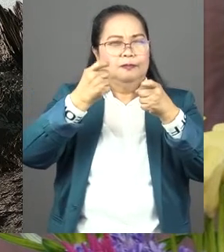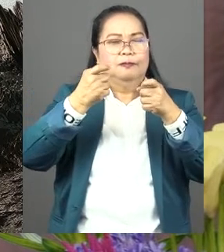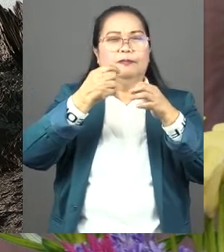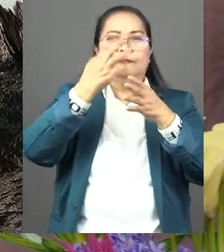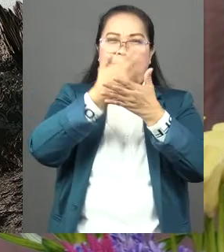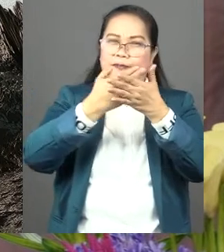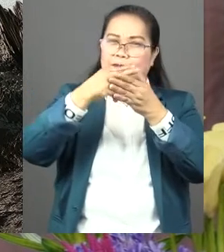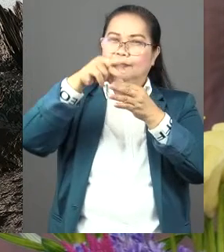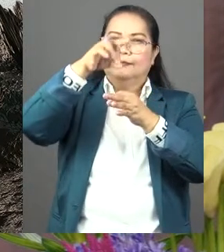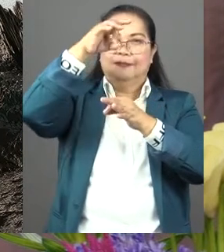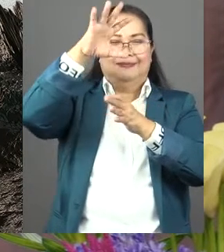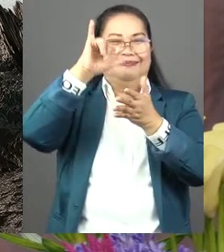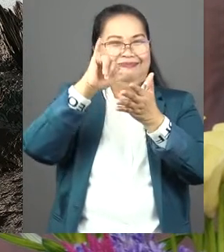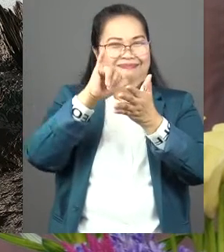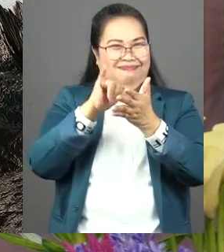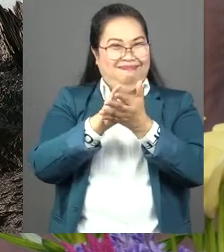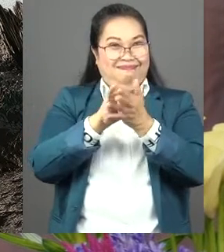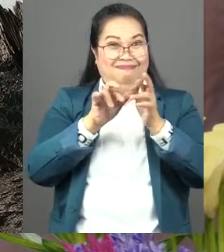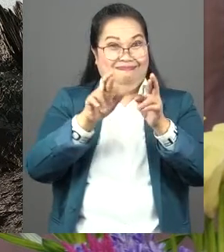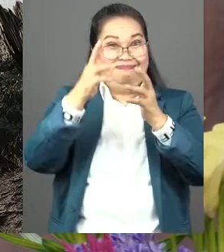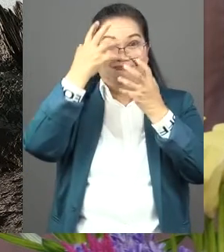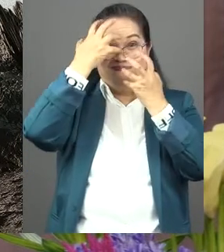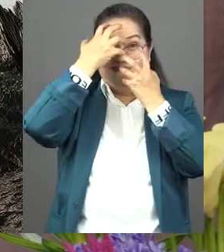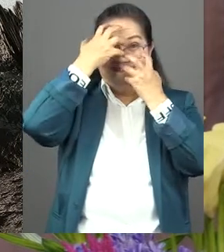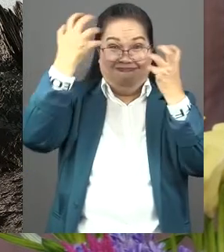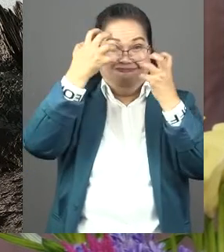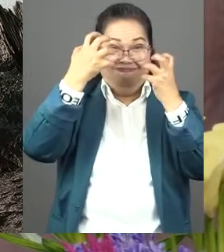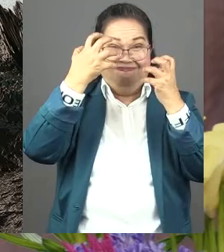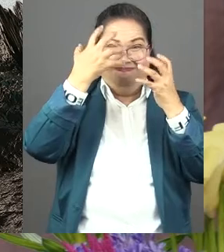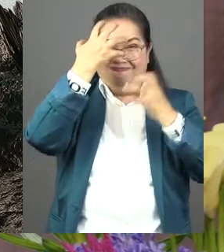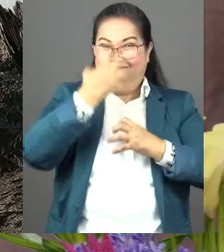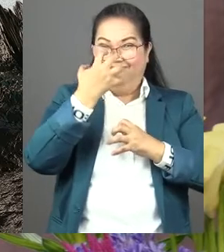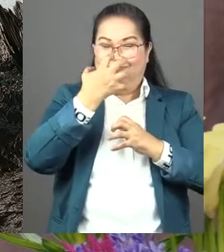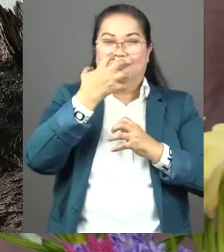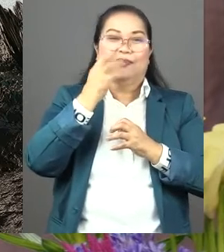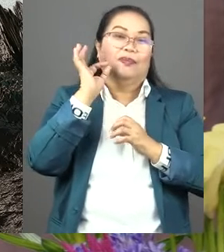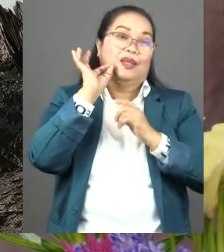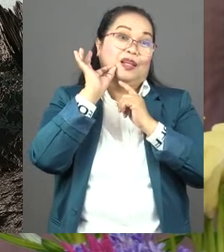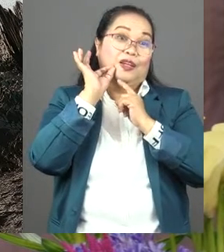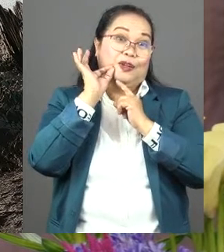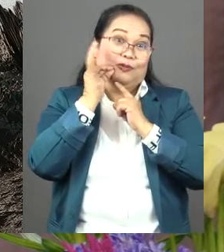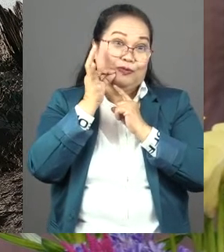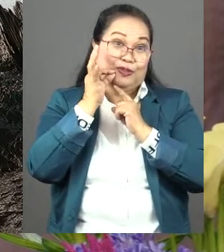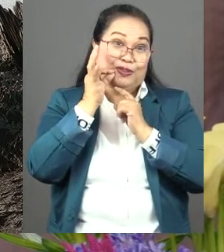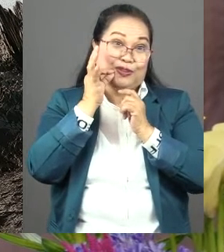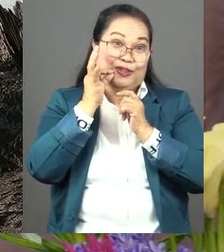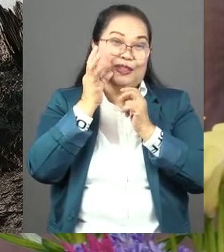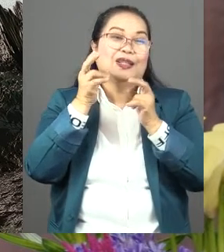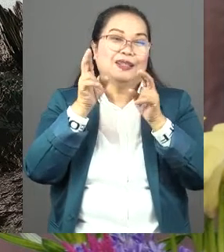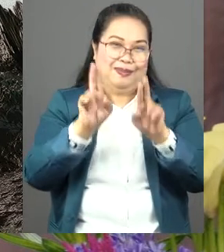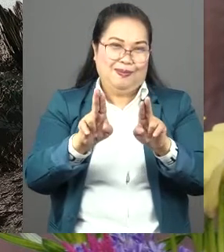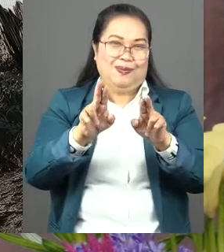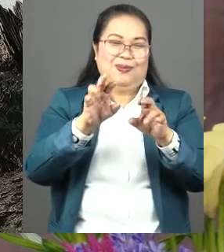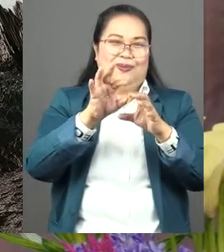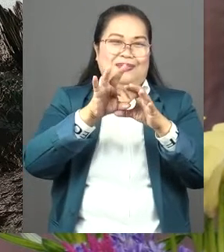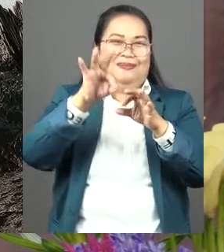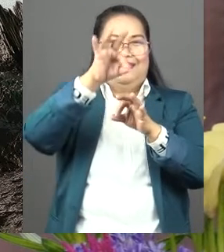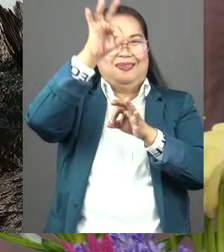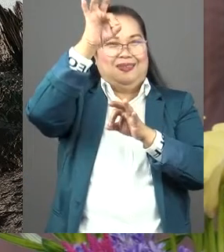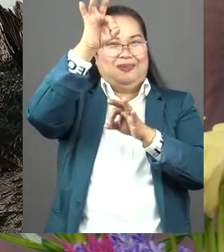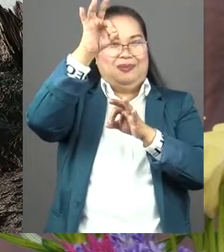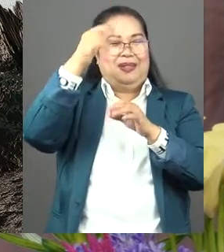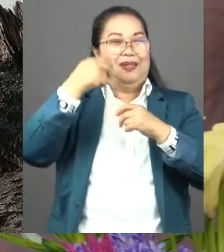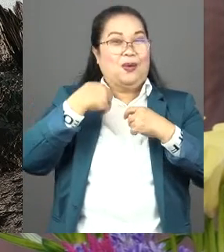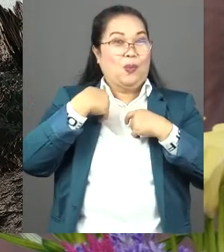the Spirit. Instead of road rage, we have instead the fruit of the Holy Spirit. Now let's go to